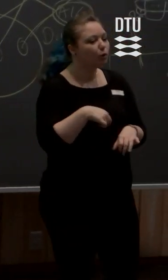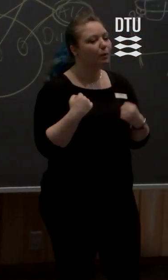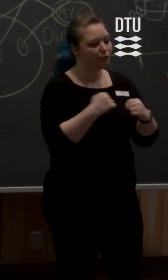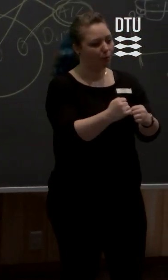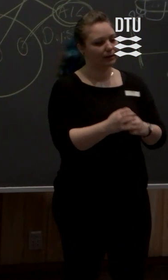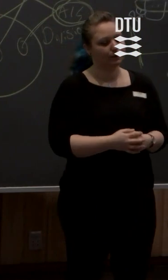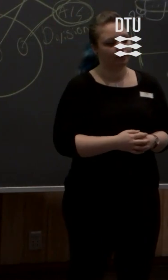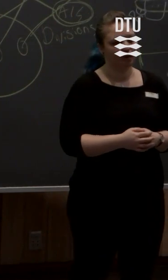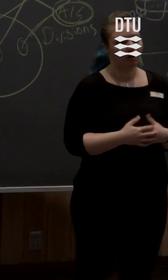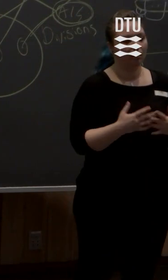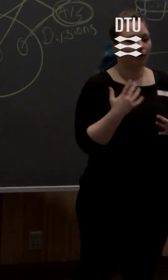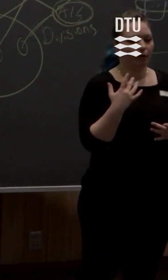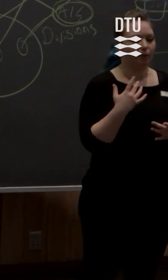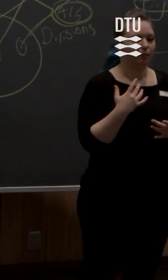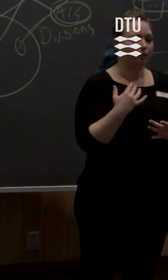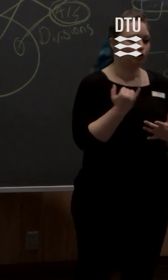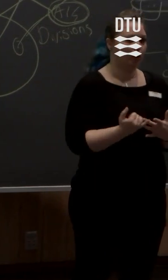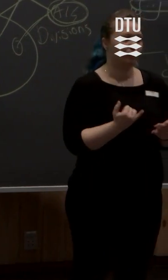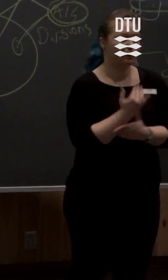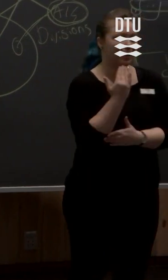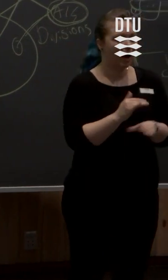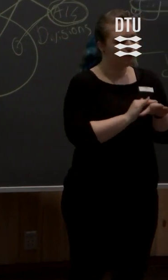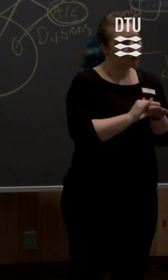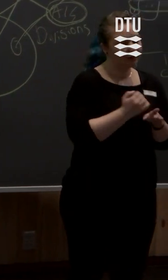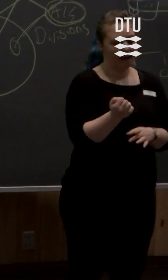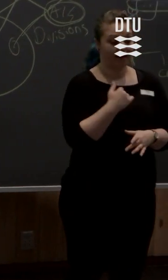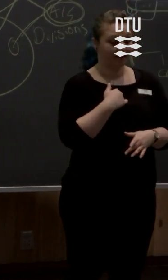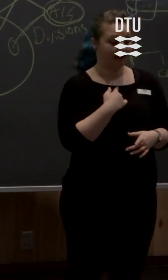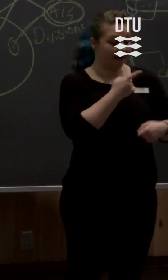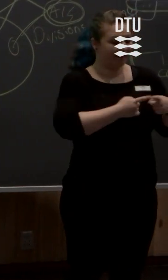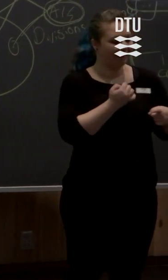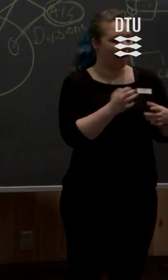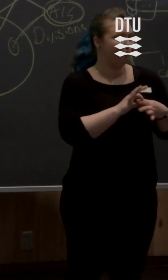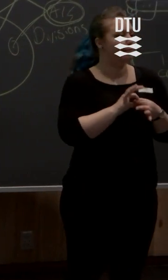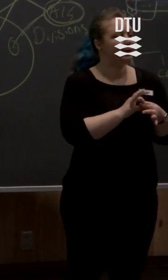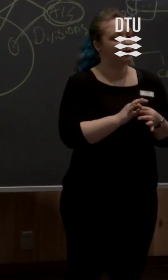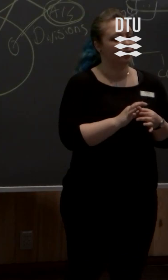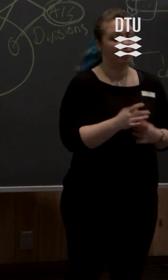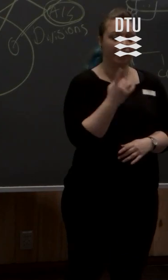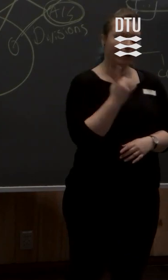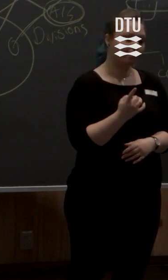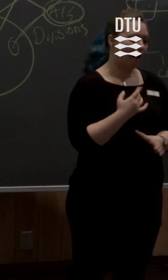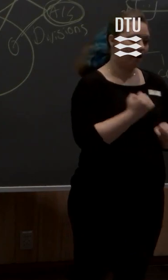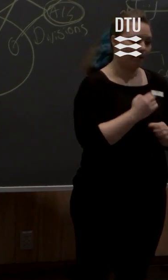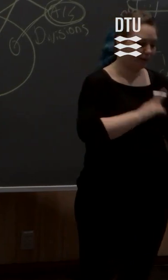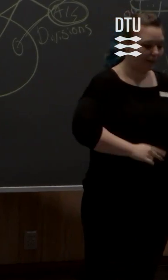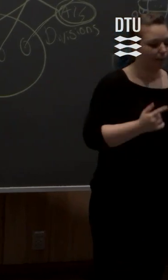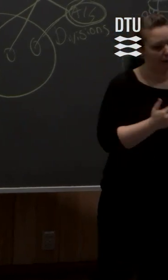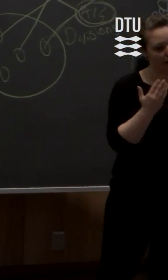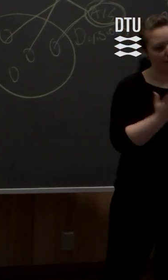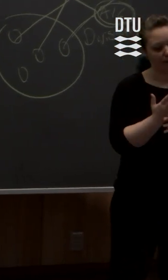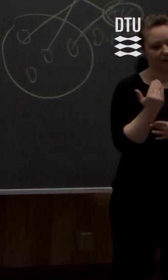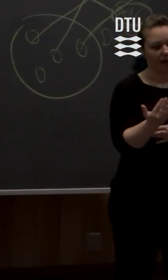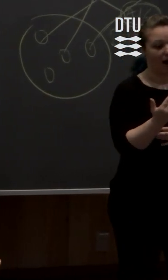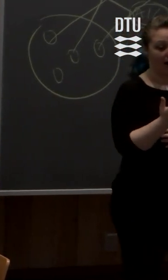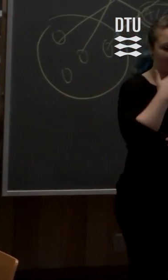And it also goes for belonging. So feeling that you're part of a family, not just a workplace, but you actually have a best